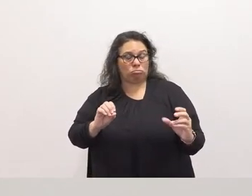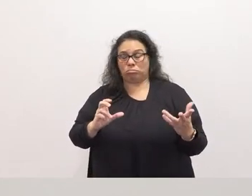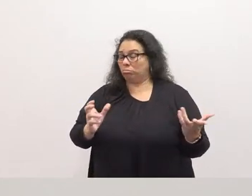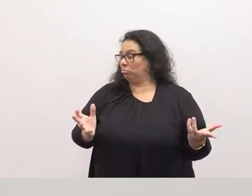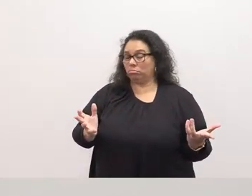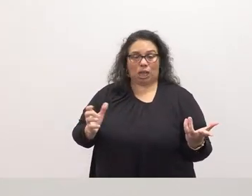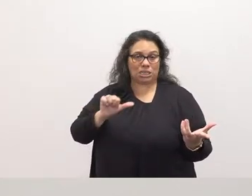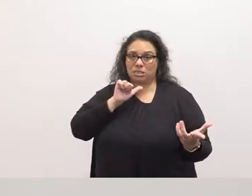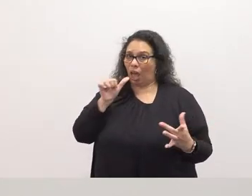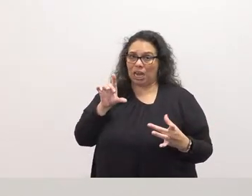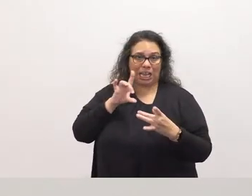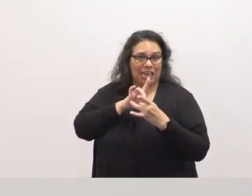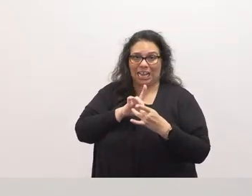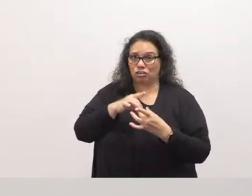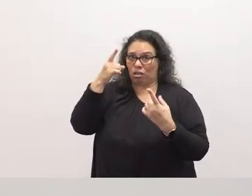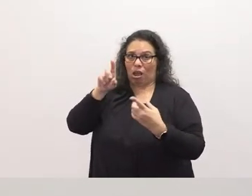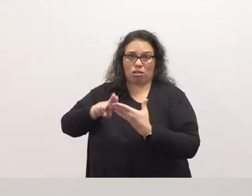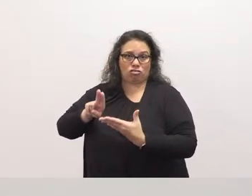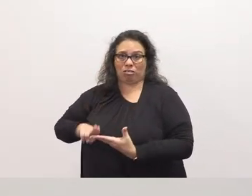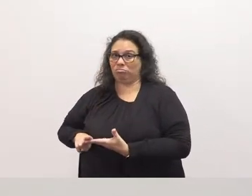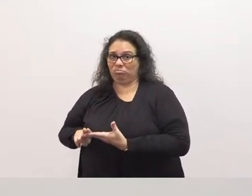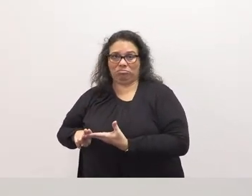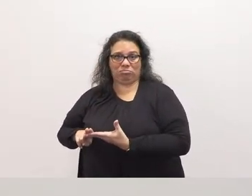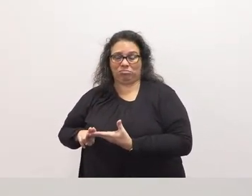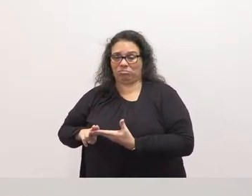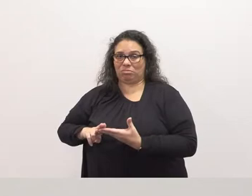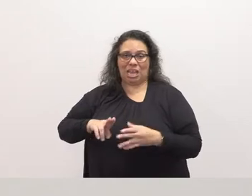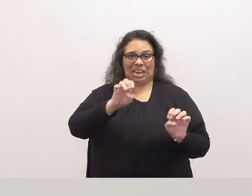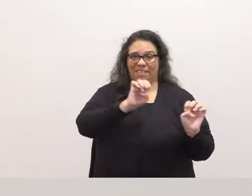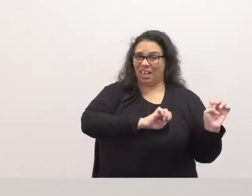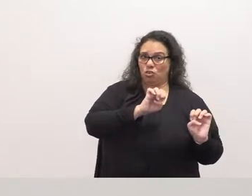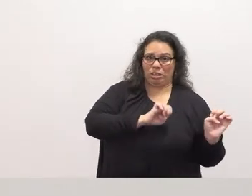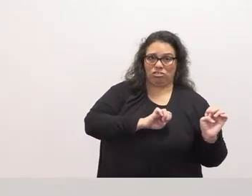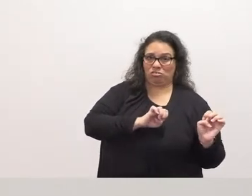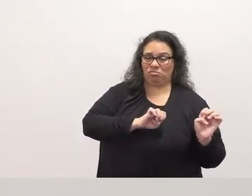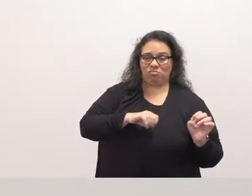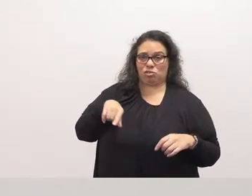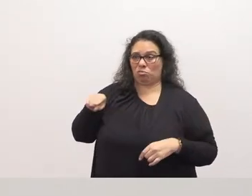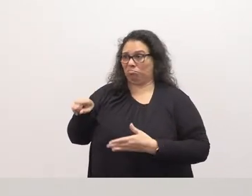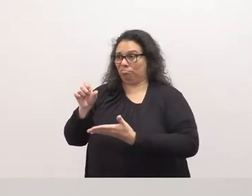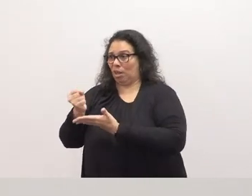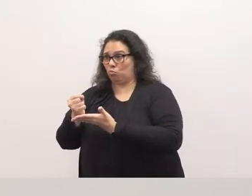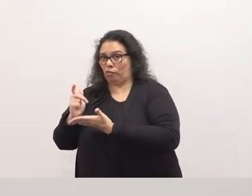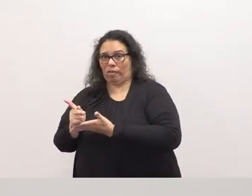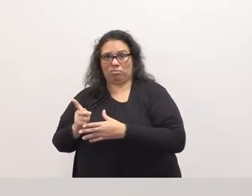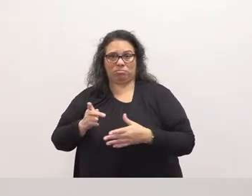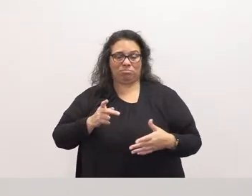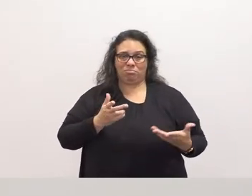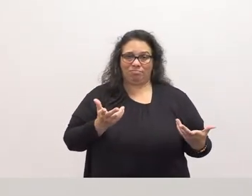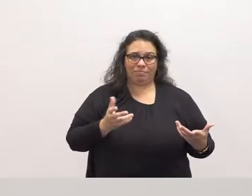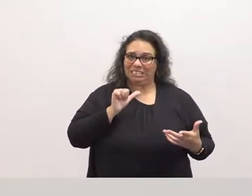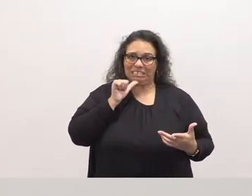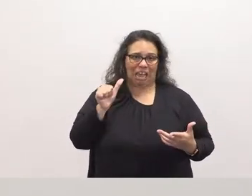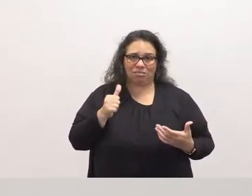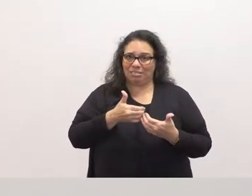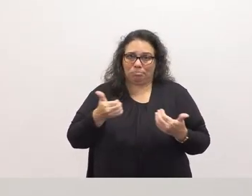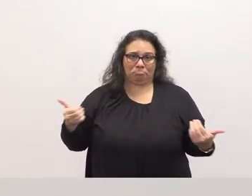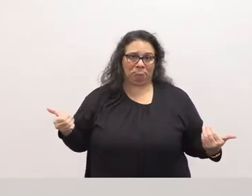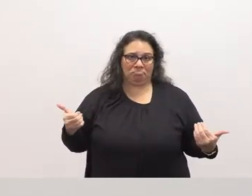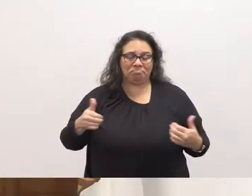There's not a connection to completing an evaluation and approving a contract.